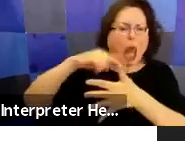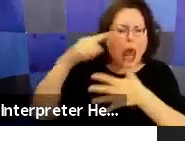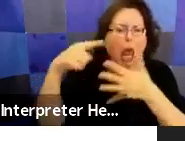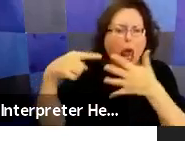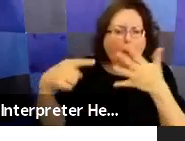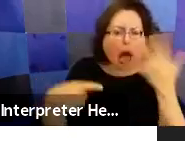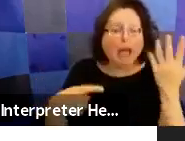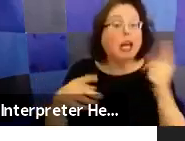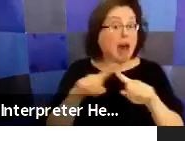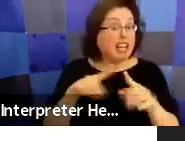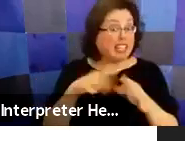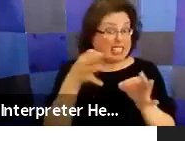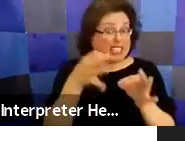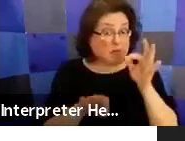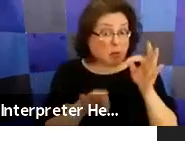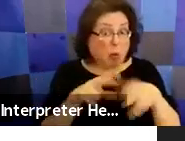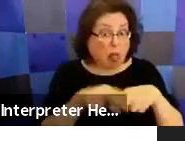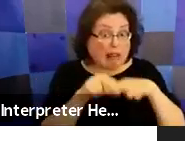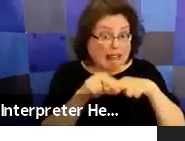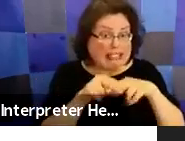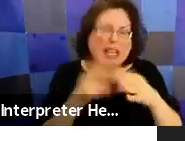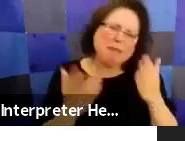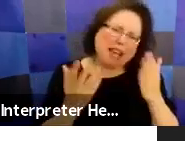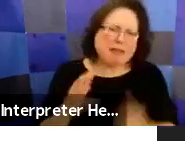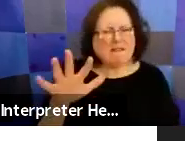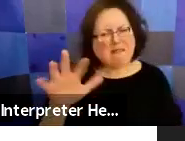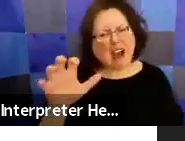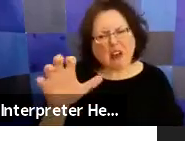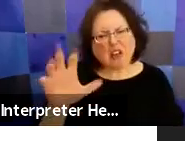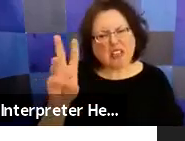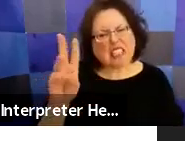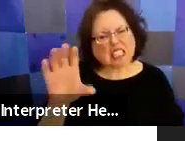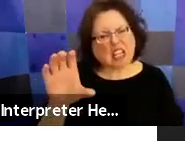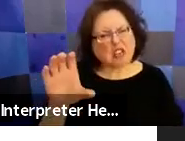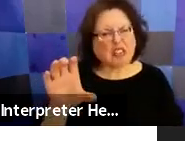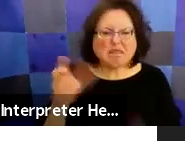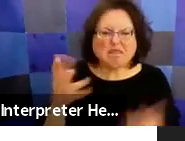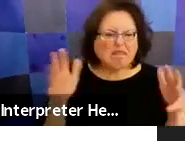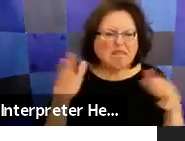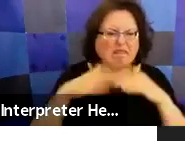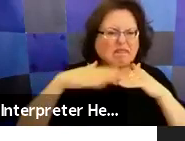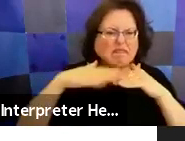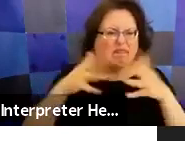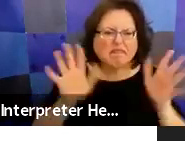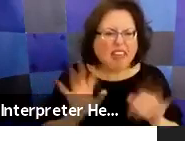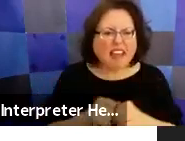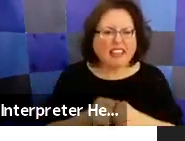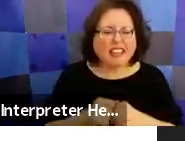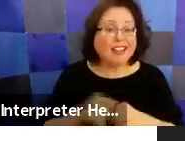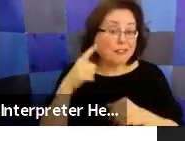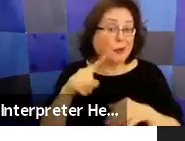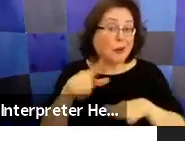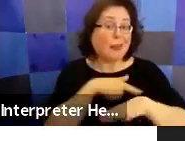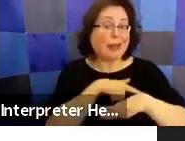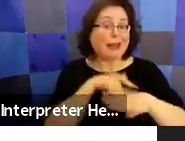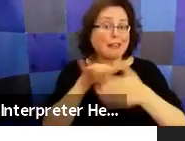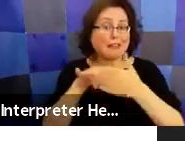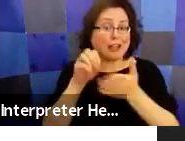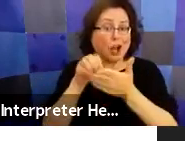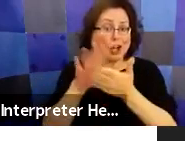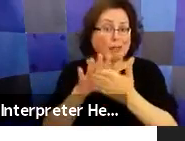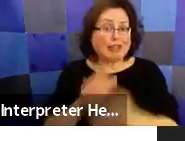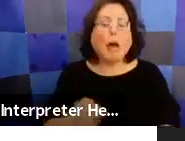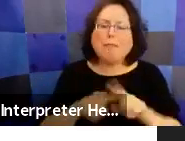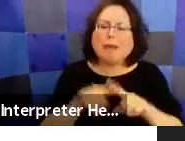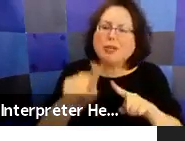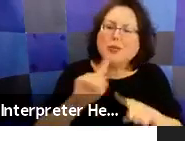for a simple lease, it should be maybe a $500 to $1,000 endeavor, depending on the length of the document, that you really